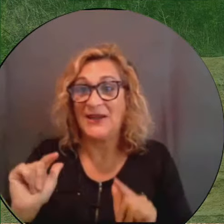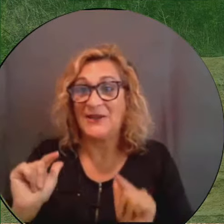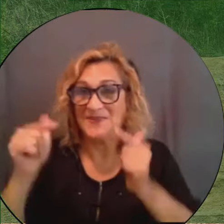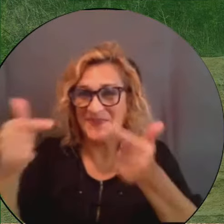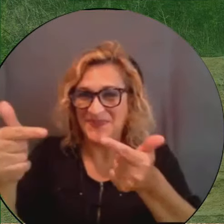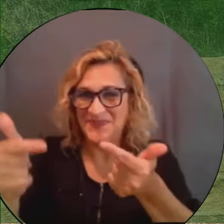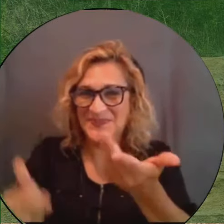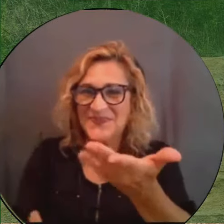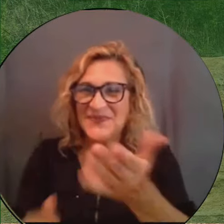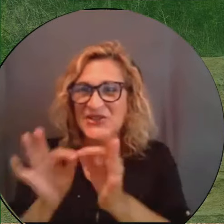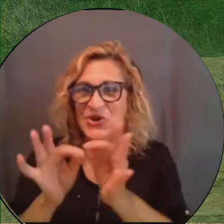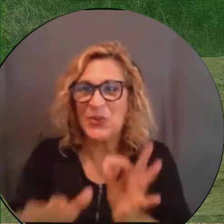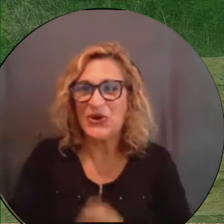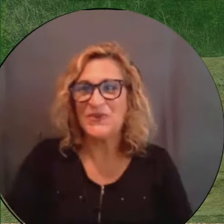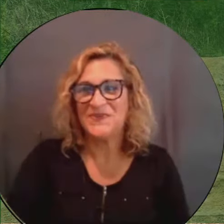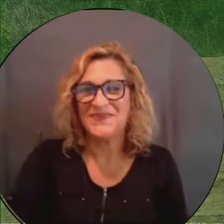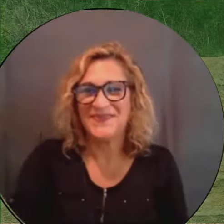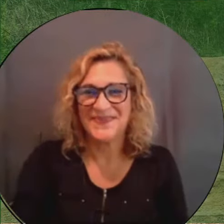Thanks so much.